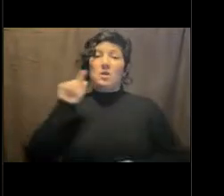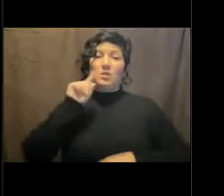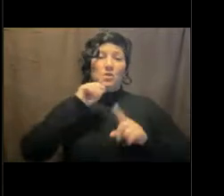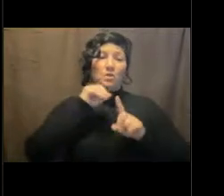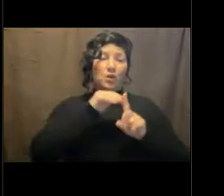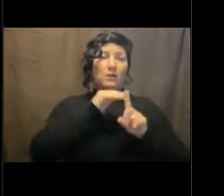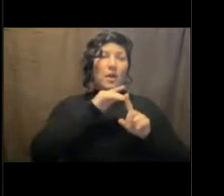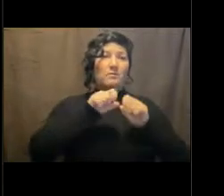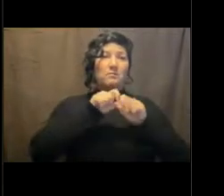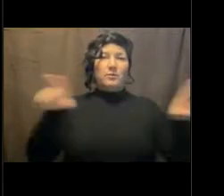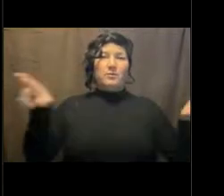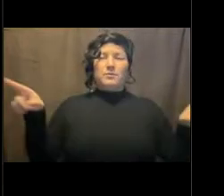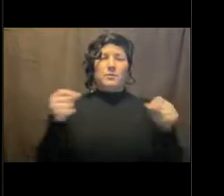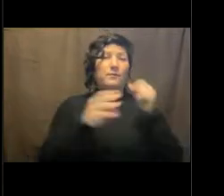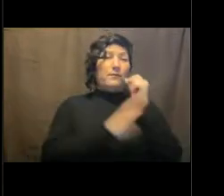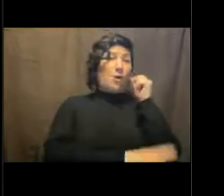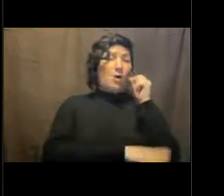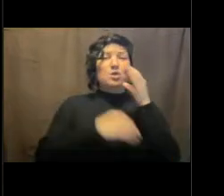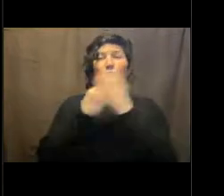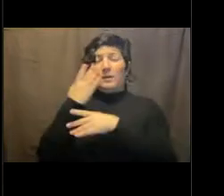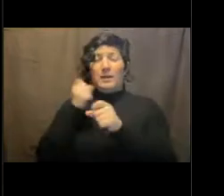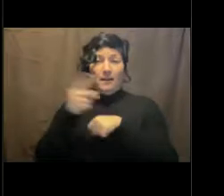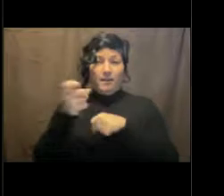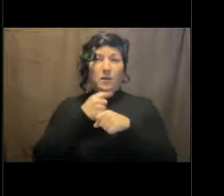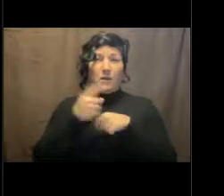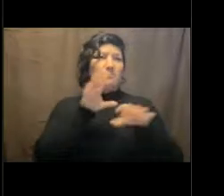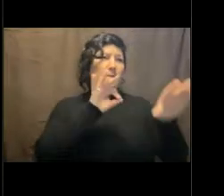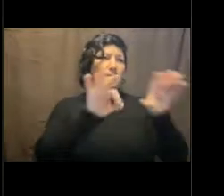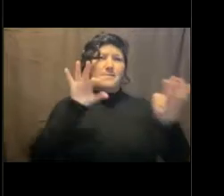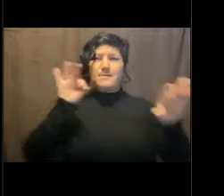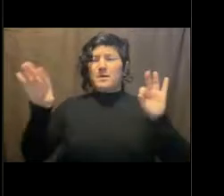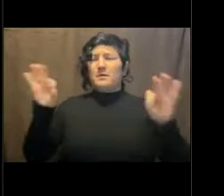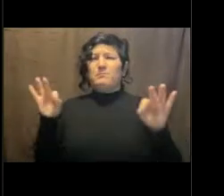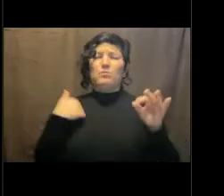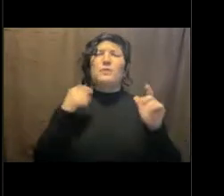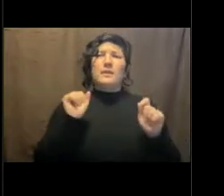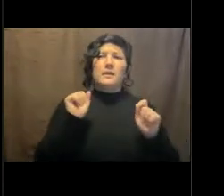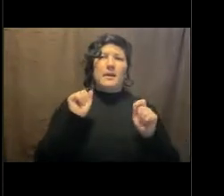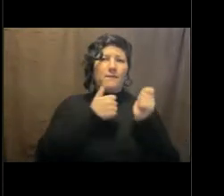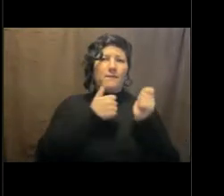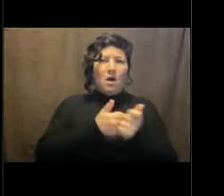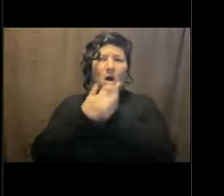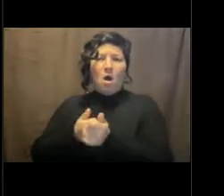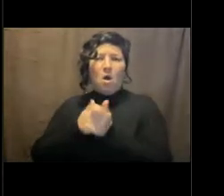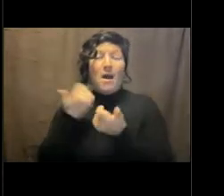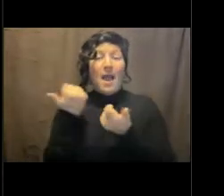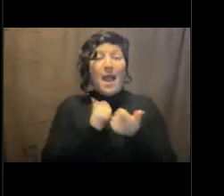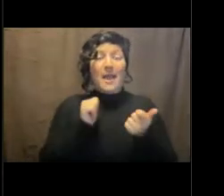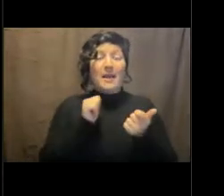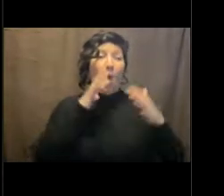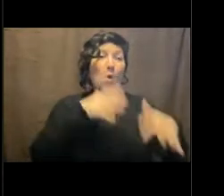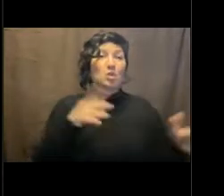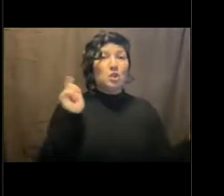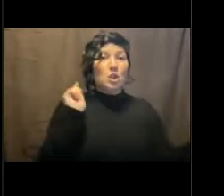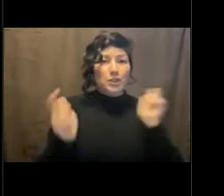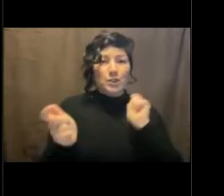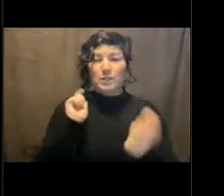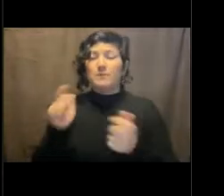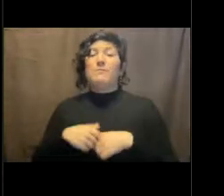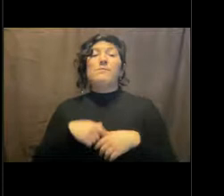ocean, and we're able to detect changes in the distribution of particular fish species. In this particular case for black sea bass, a warmer water